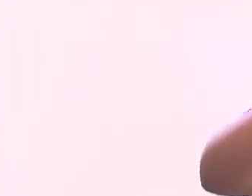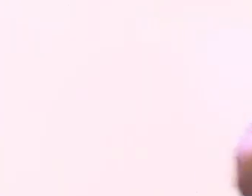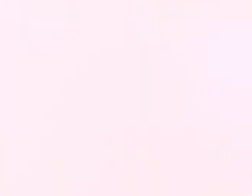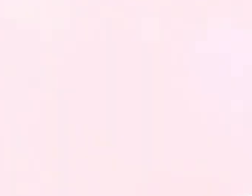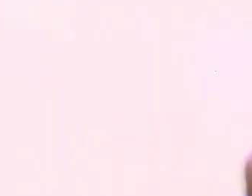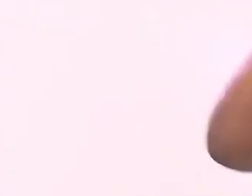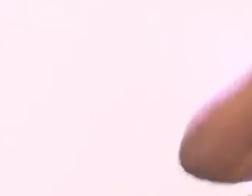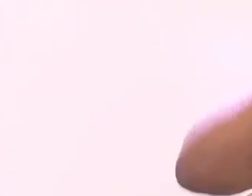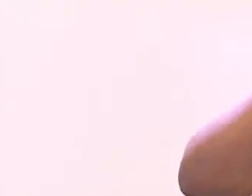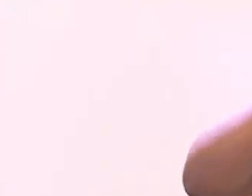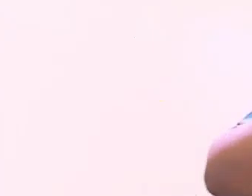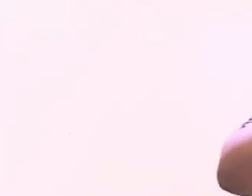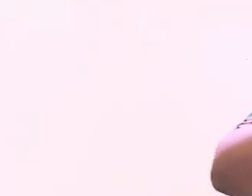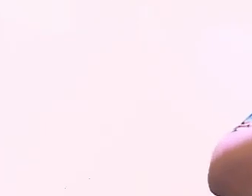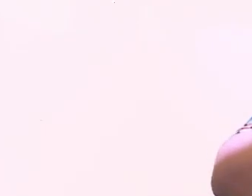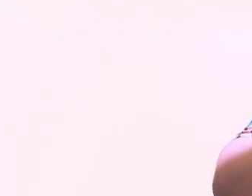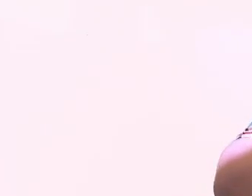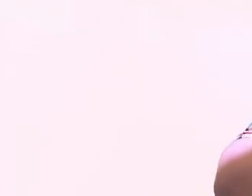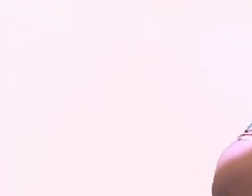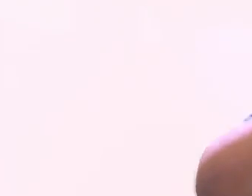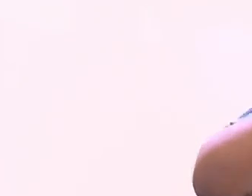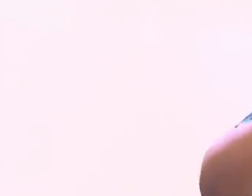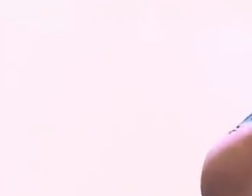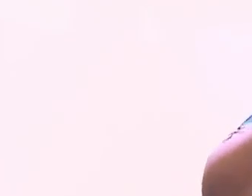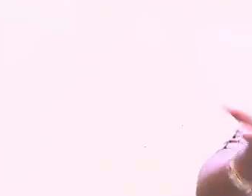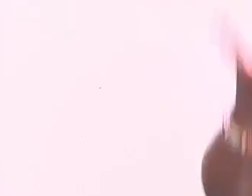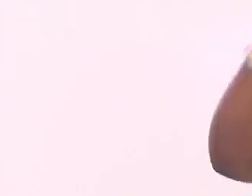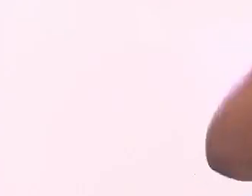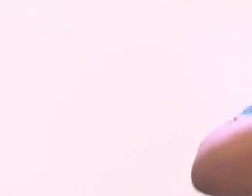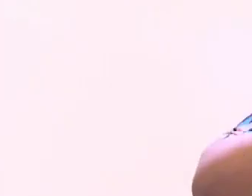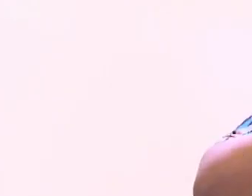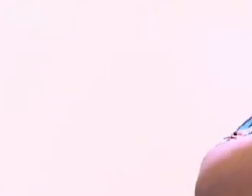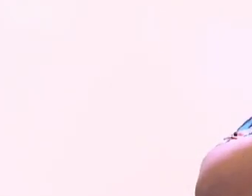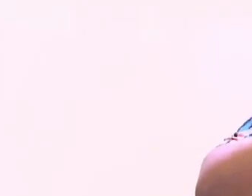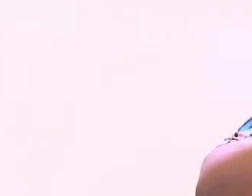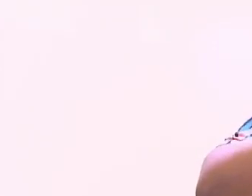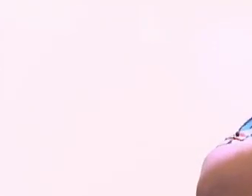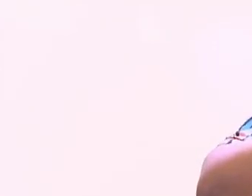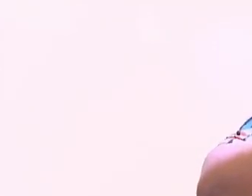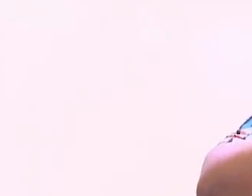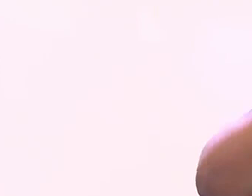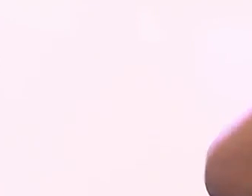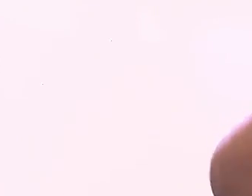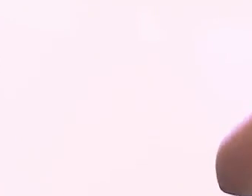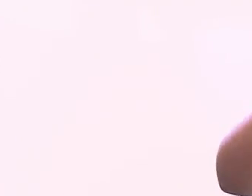Christopher is the head of accessibility and disability